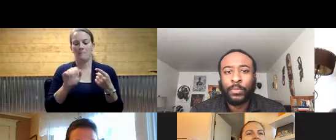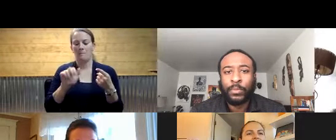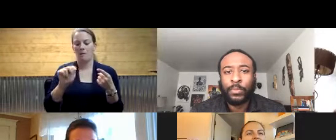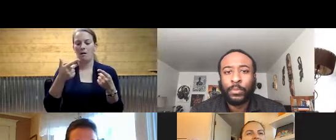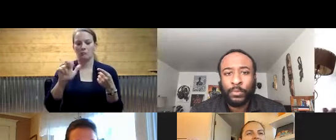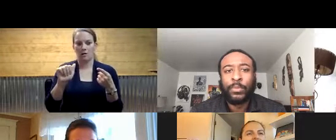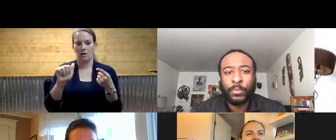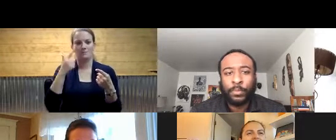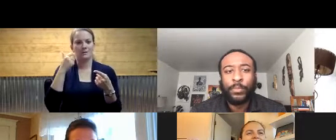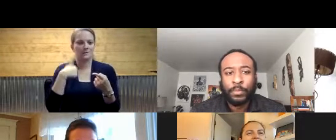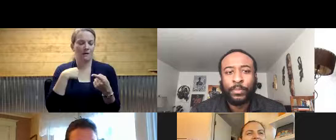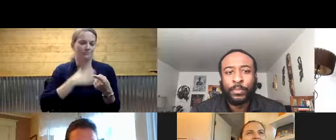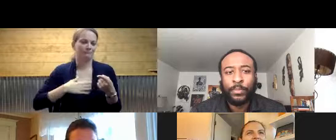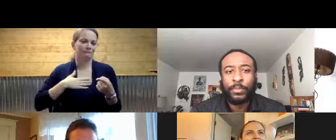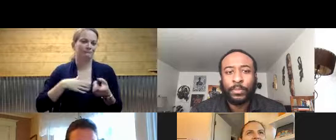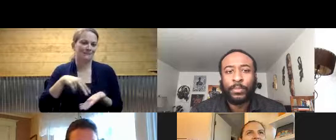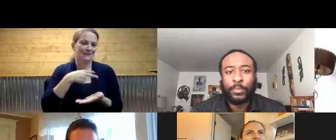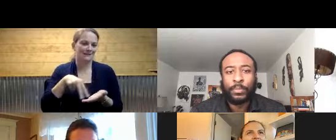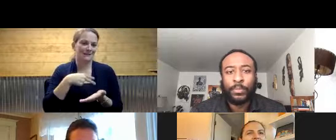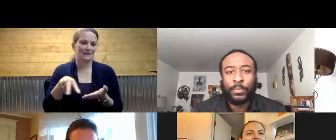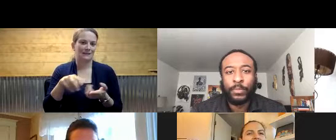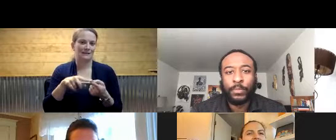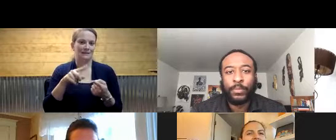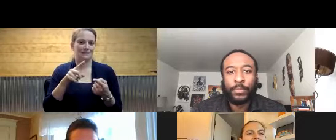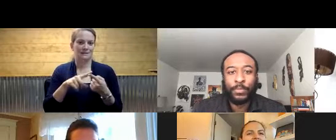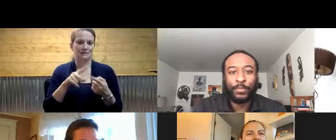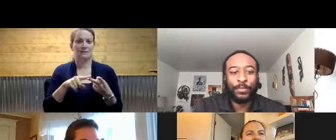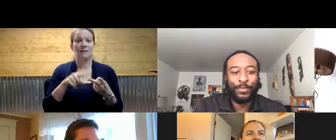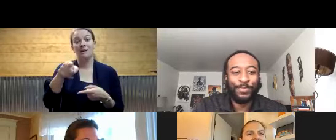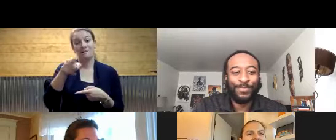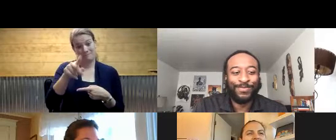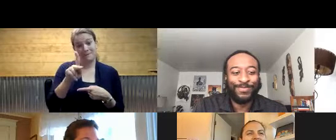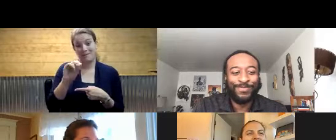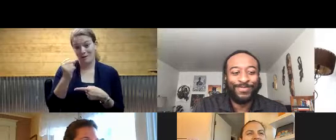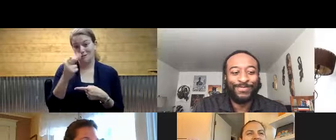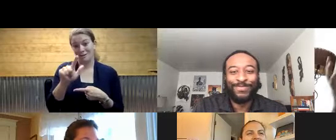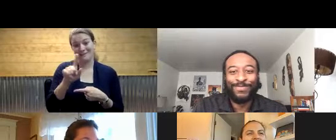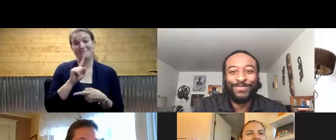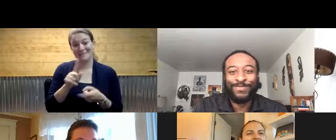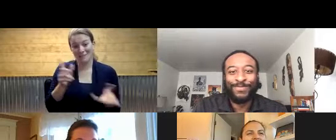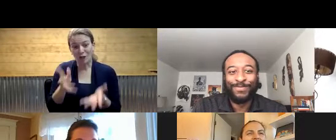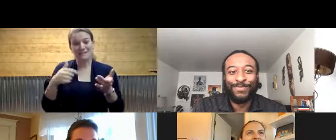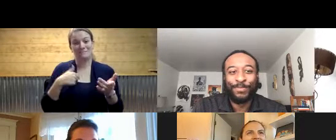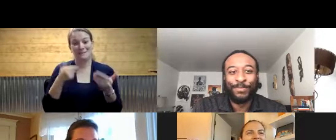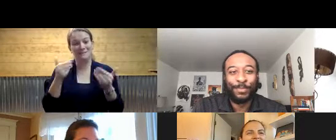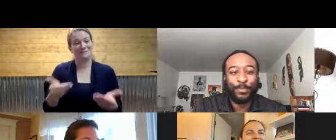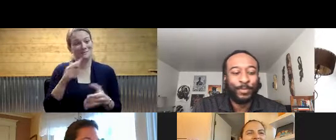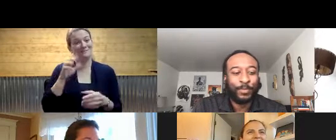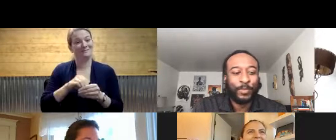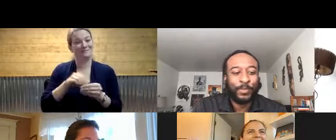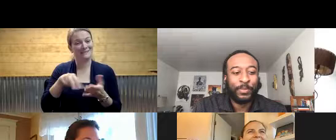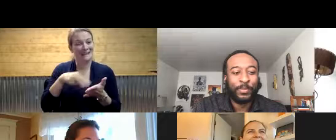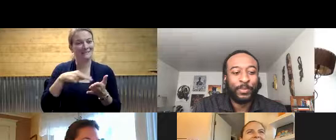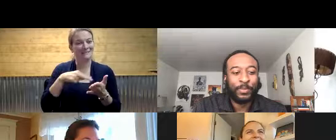I like to dance, and definitely Kaushal was the one who kept pulling me to dance, and I was like, you know what, I'll do this. But